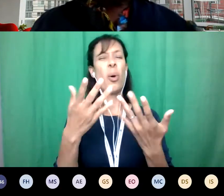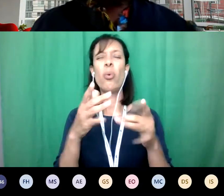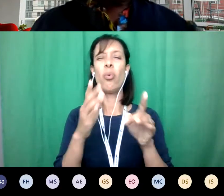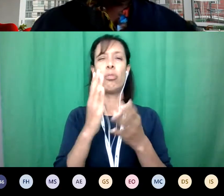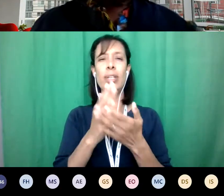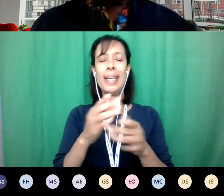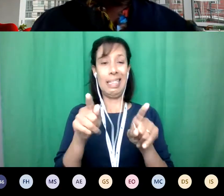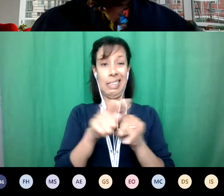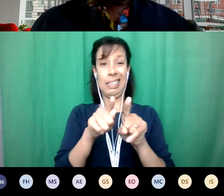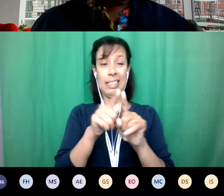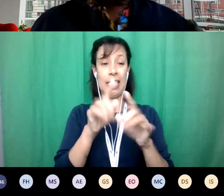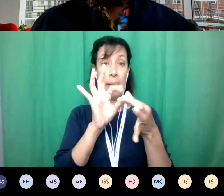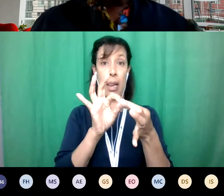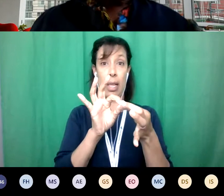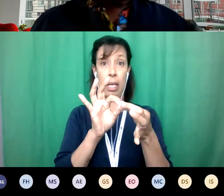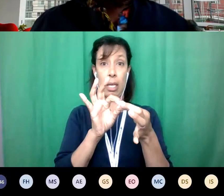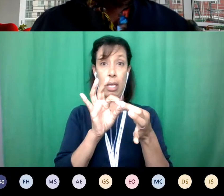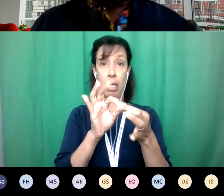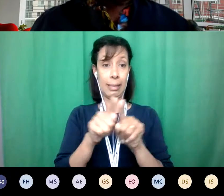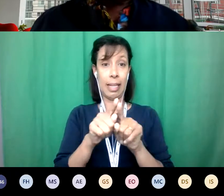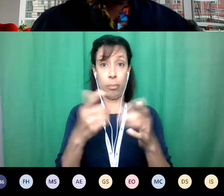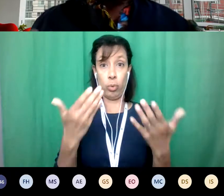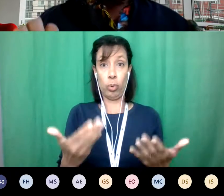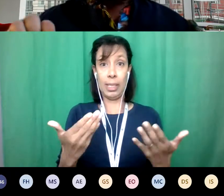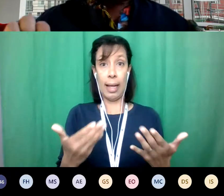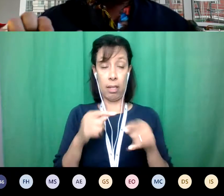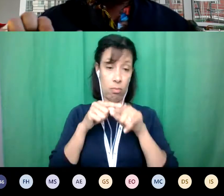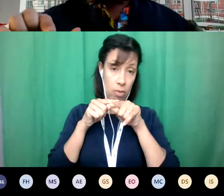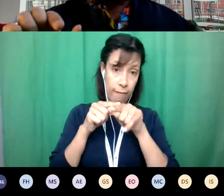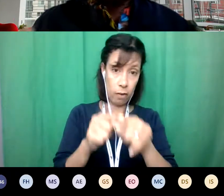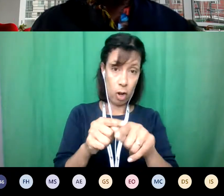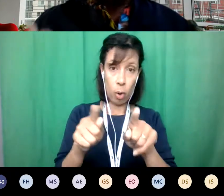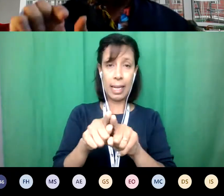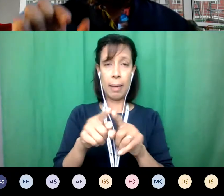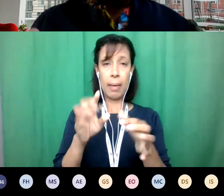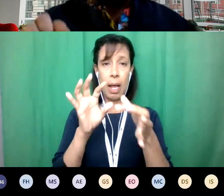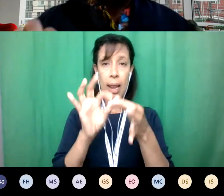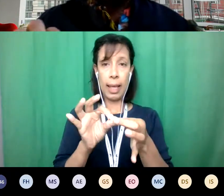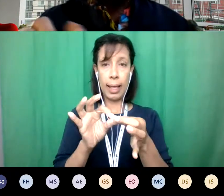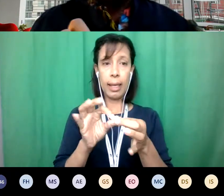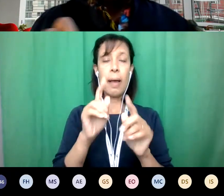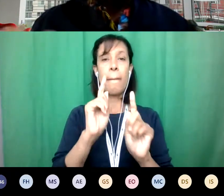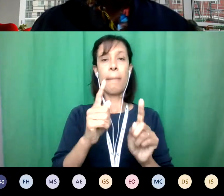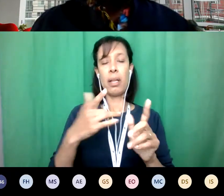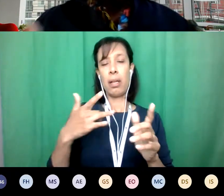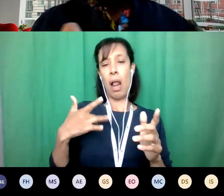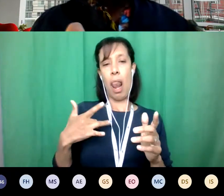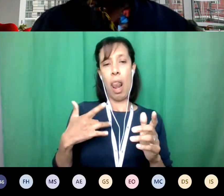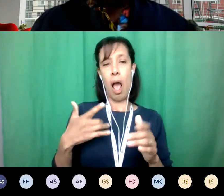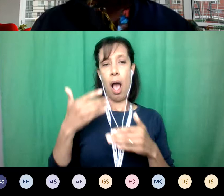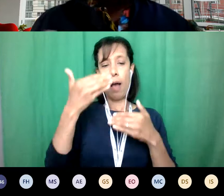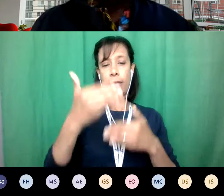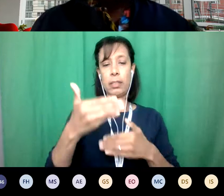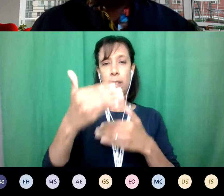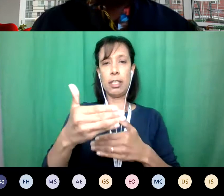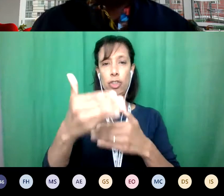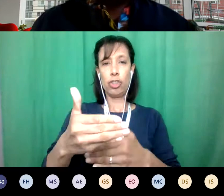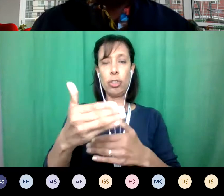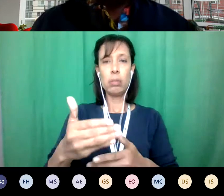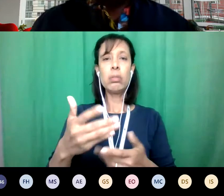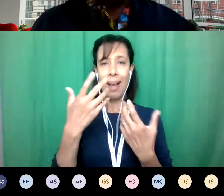followed today to access the project team, and then for each live session, I'll give it a very clear